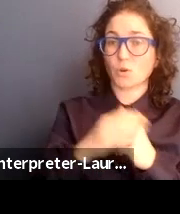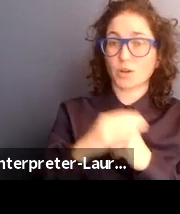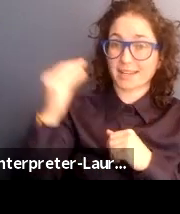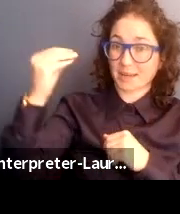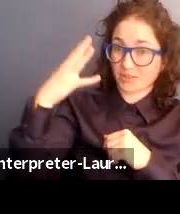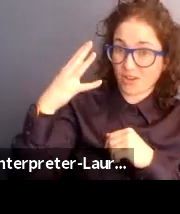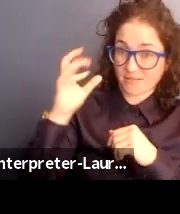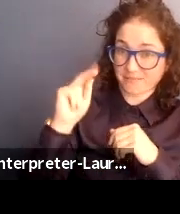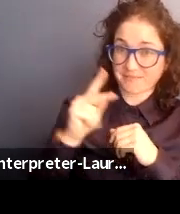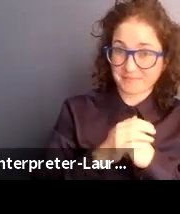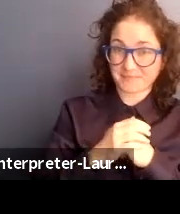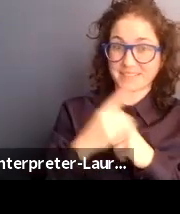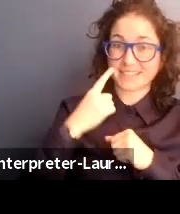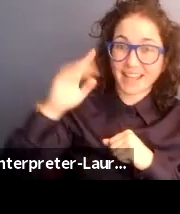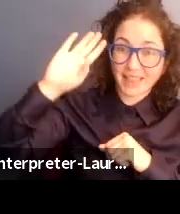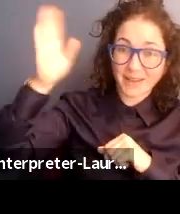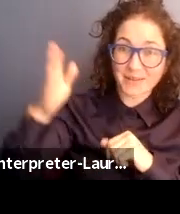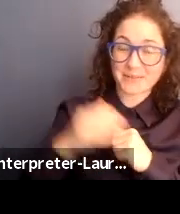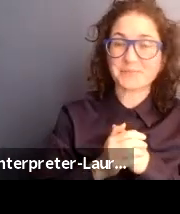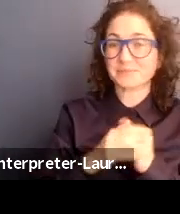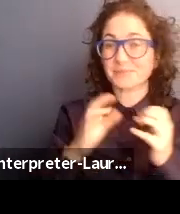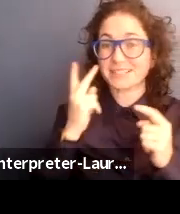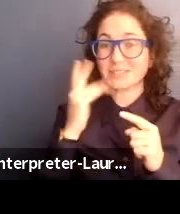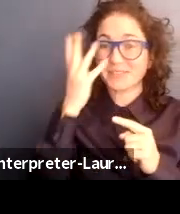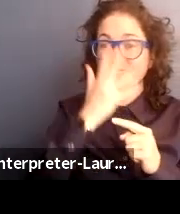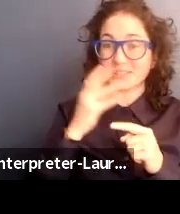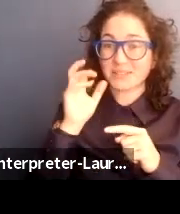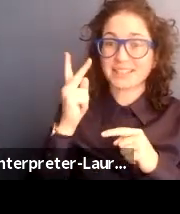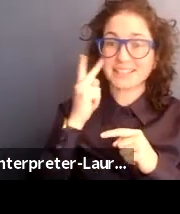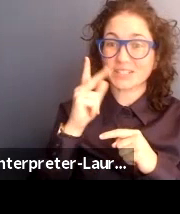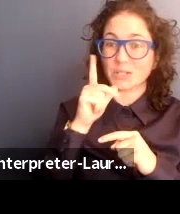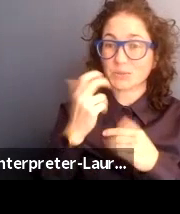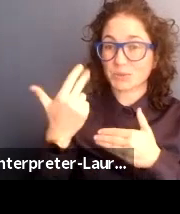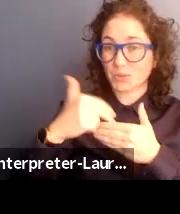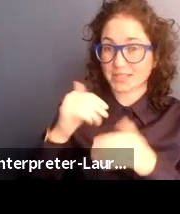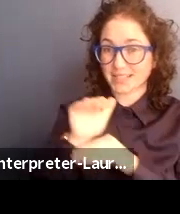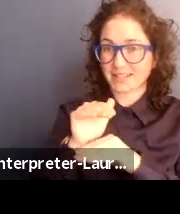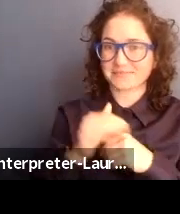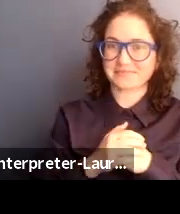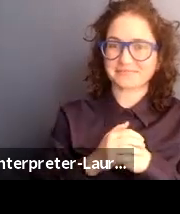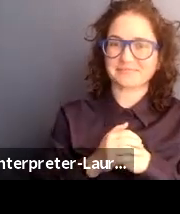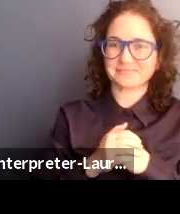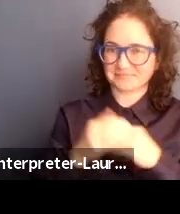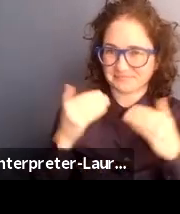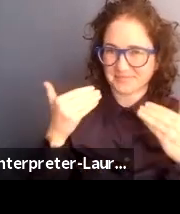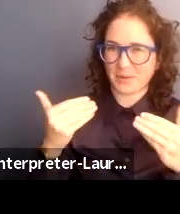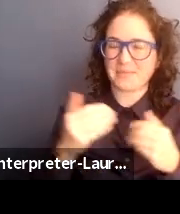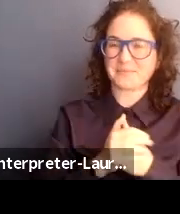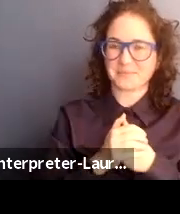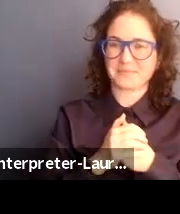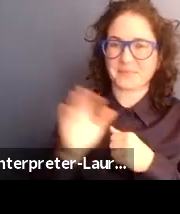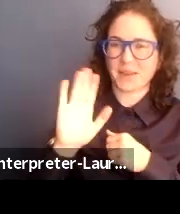on and say hello, we'd like to see your faces and see who has joined us tonight. Go ahead and give a